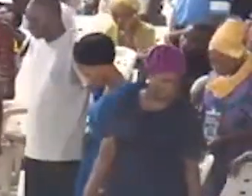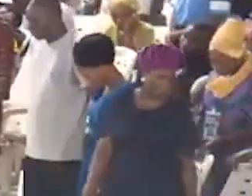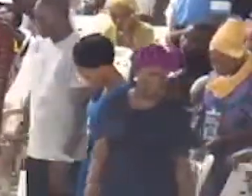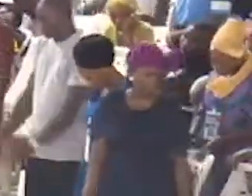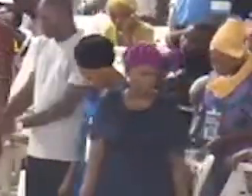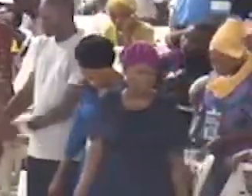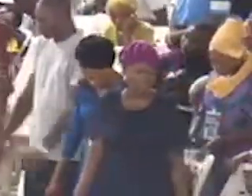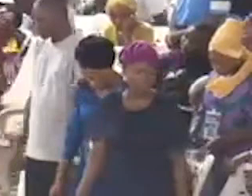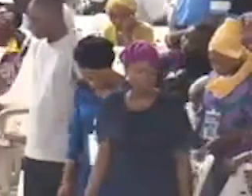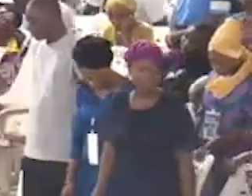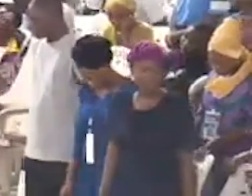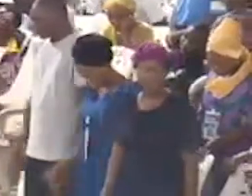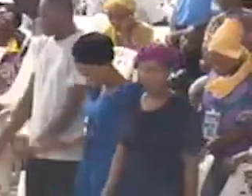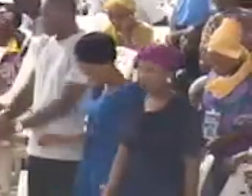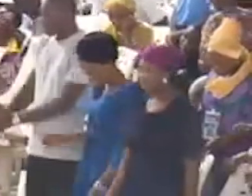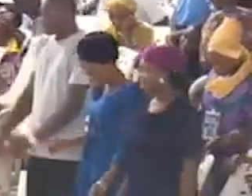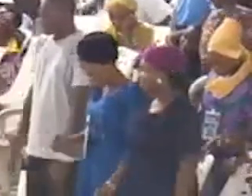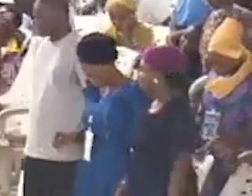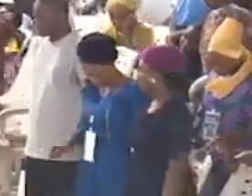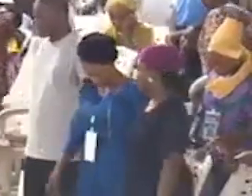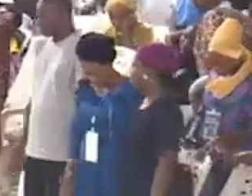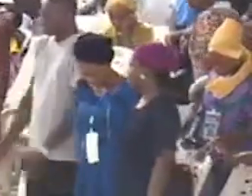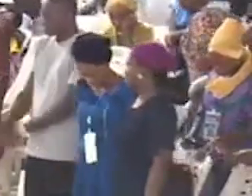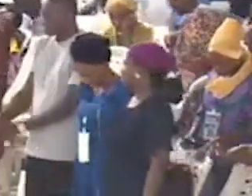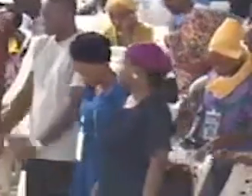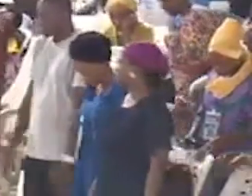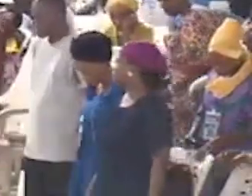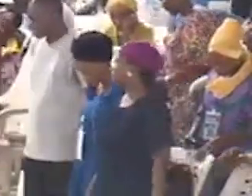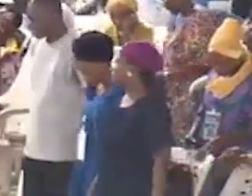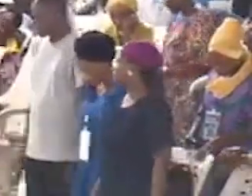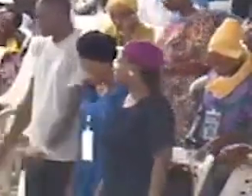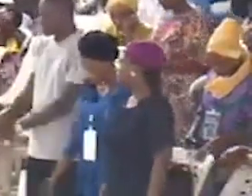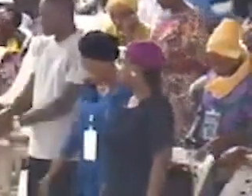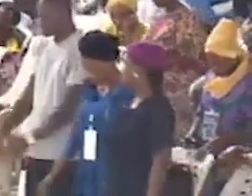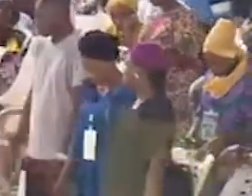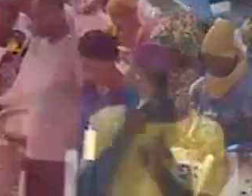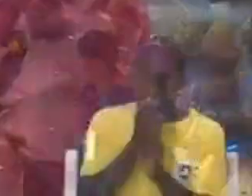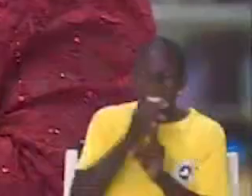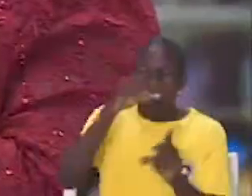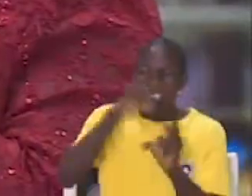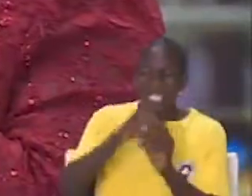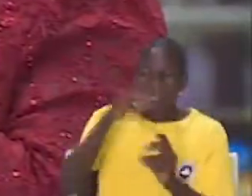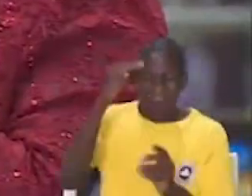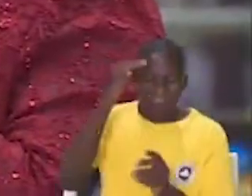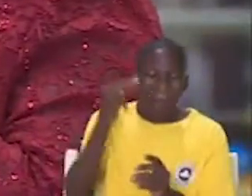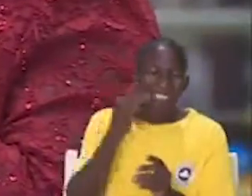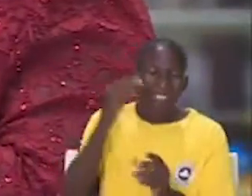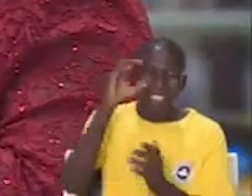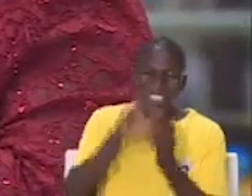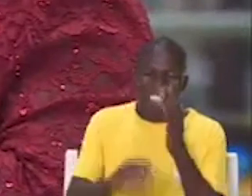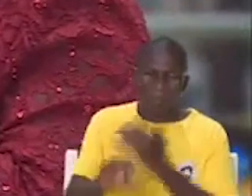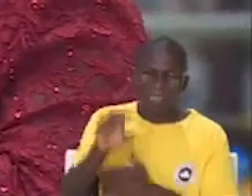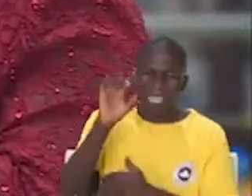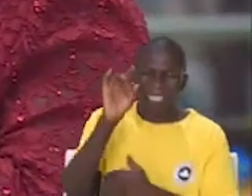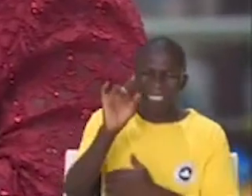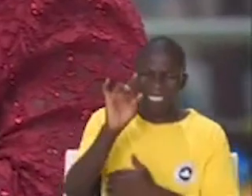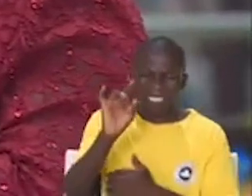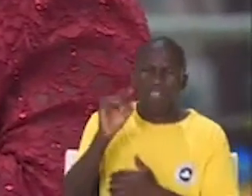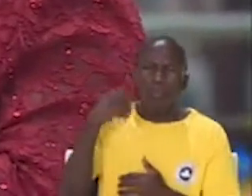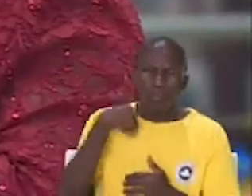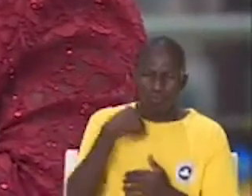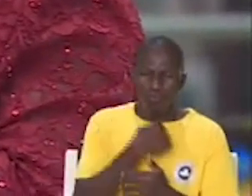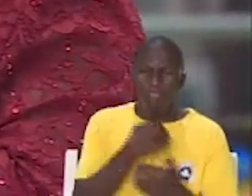or more shall agree, in Matthew 18, 19. In that order, O God, we have agreed.